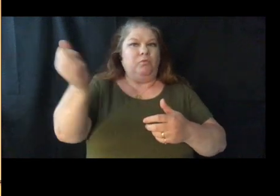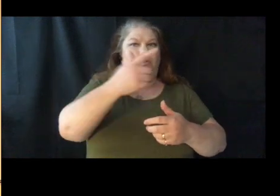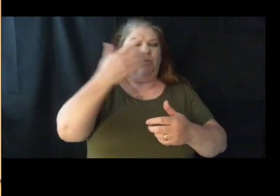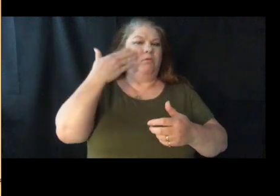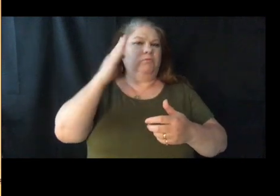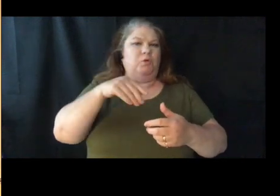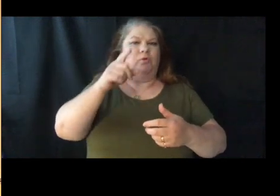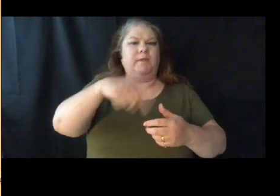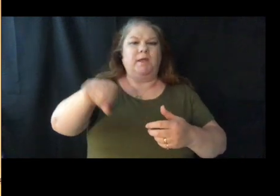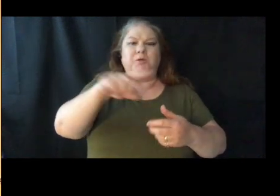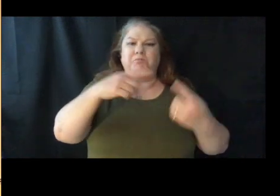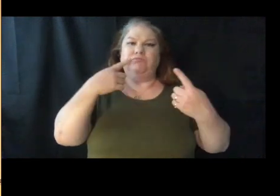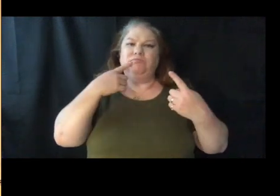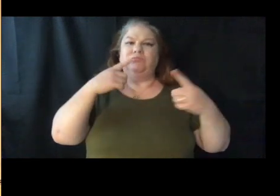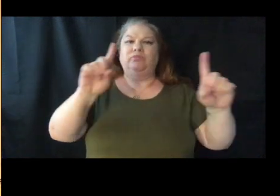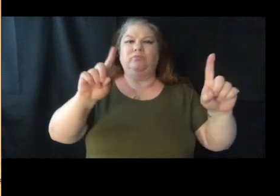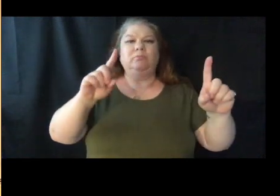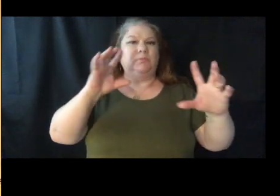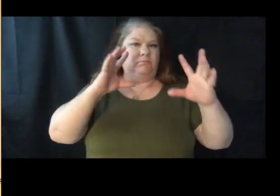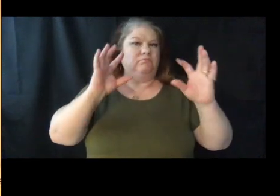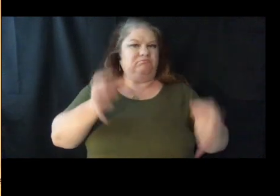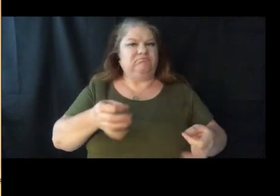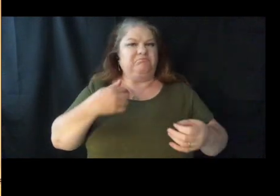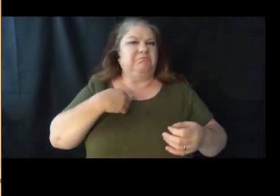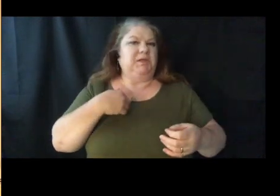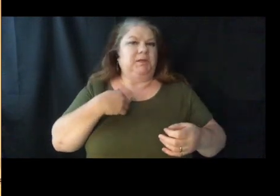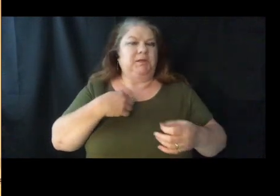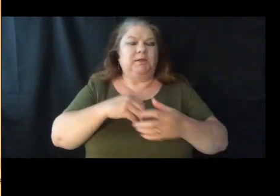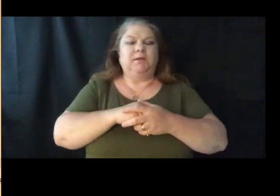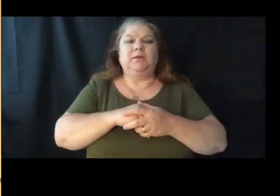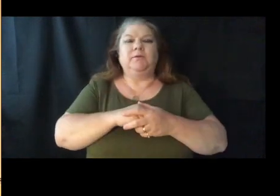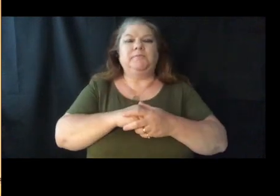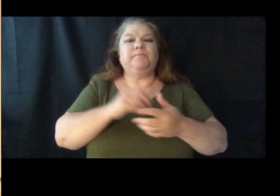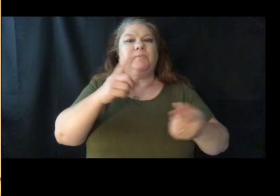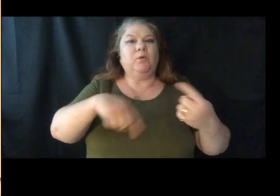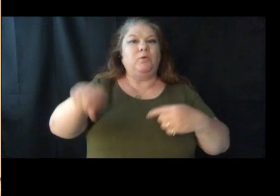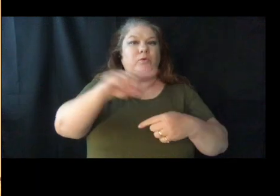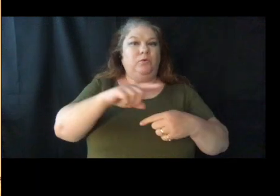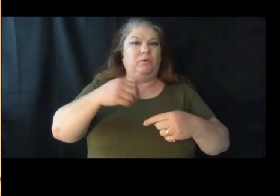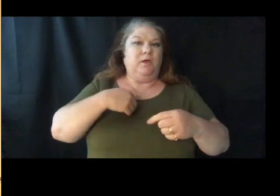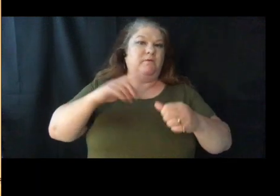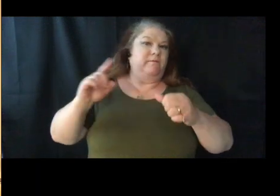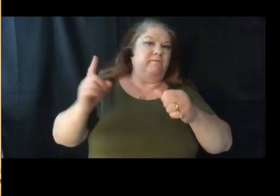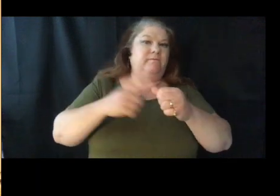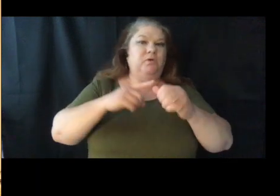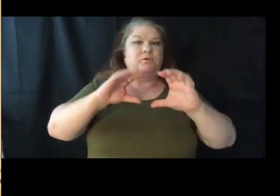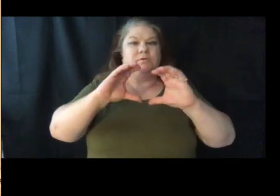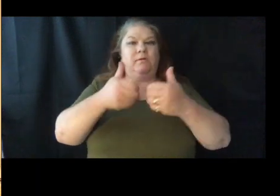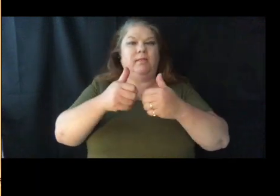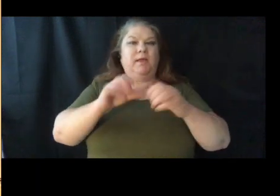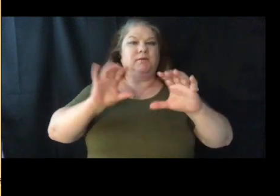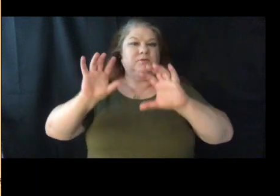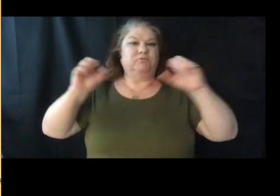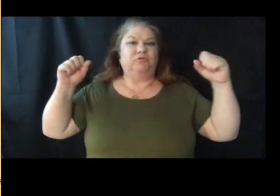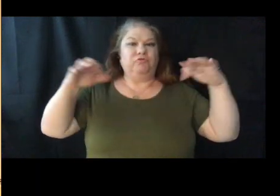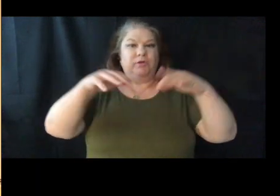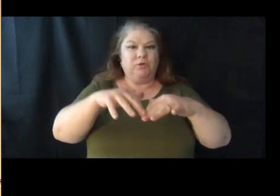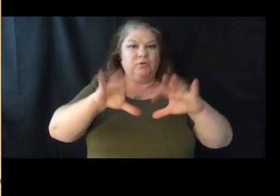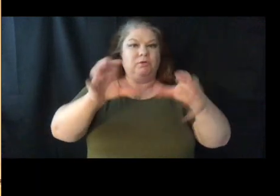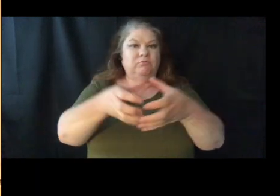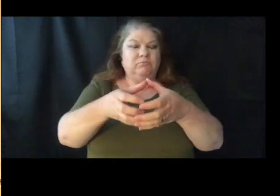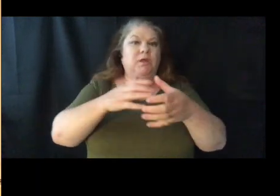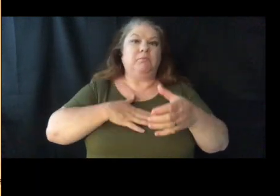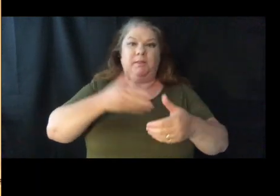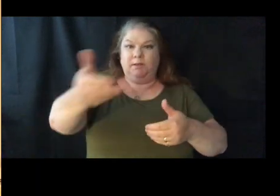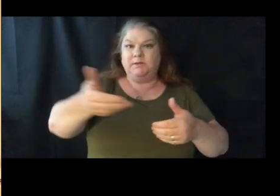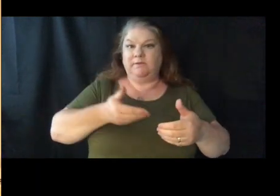Everyone knows you would have made it, and especially me. When you have your very first class reunion or before,